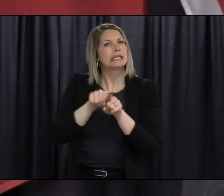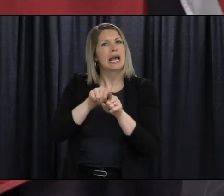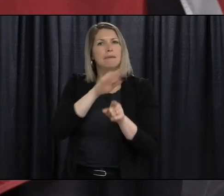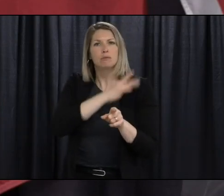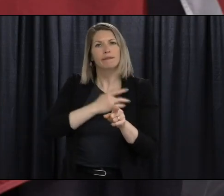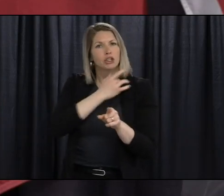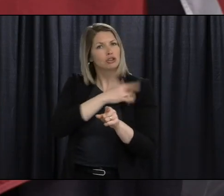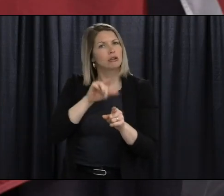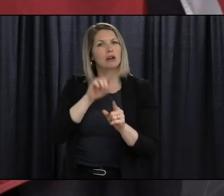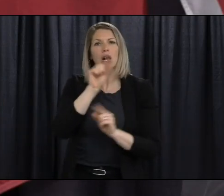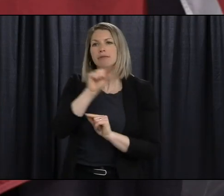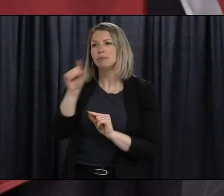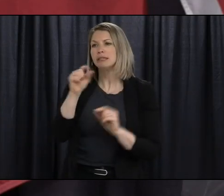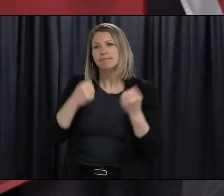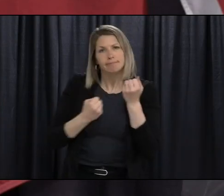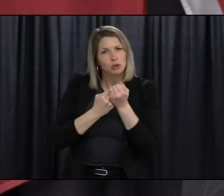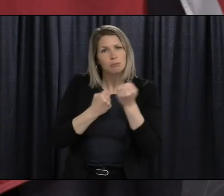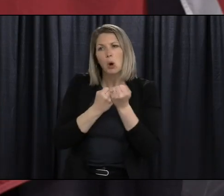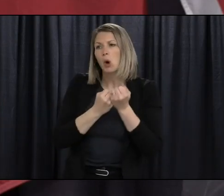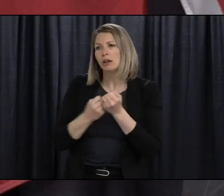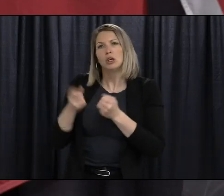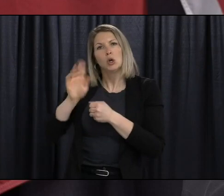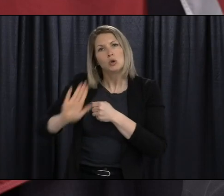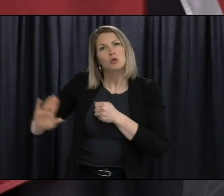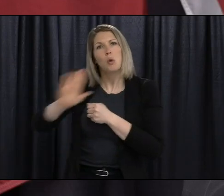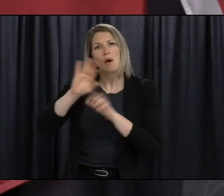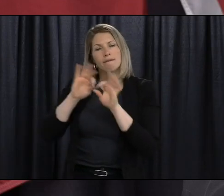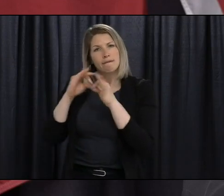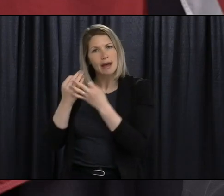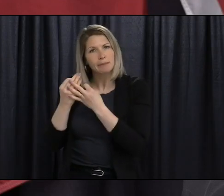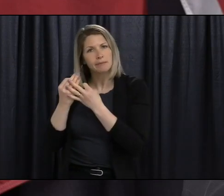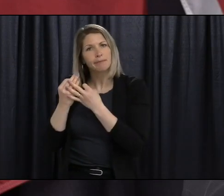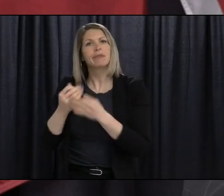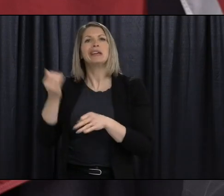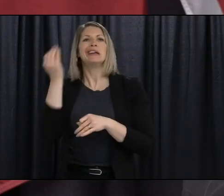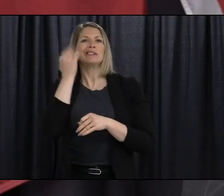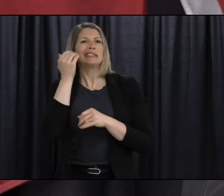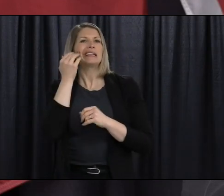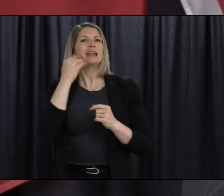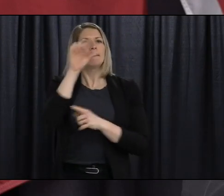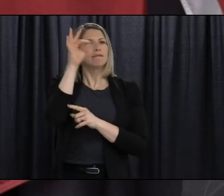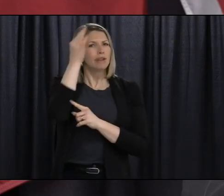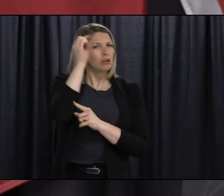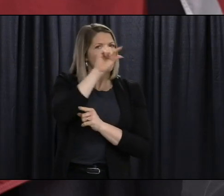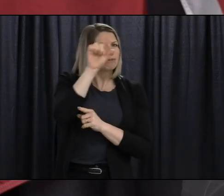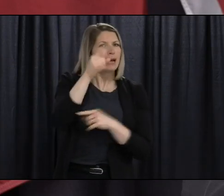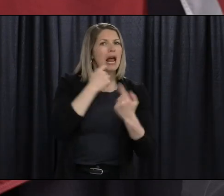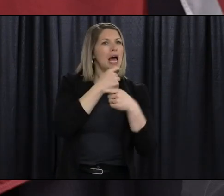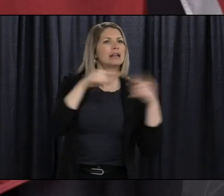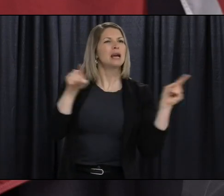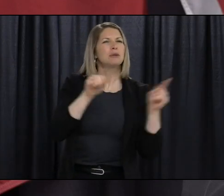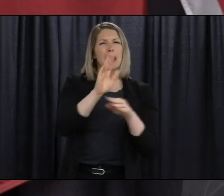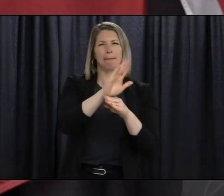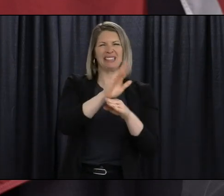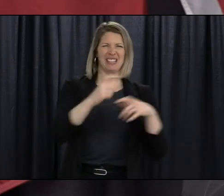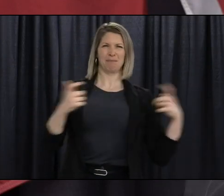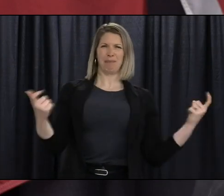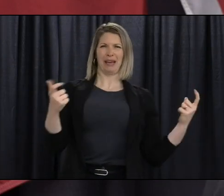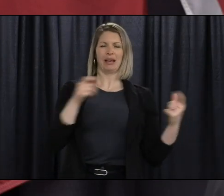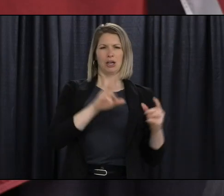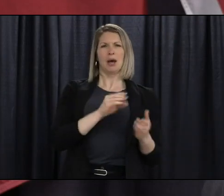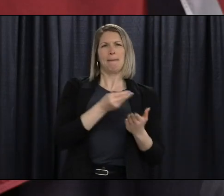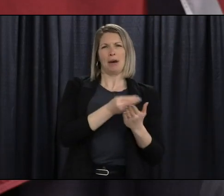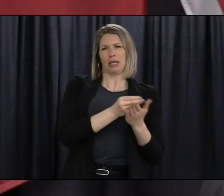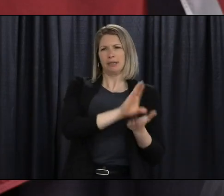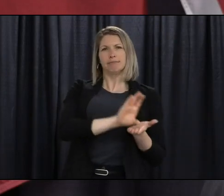ago, the federal government announced further information about the Regional Relief and Recovery Fund. It's nearly about $1 billion to